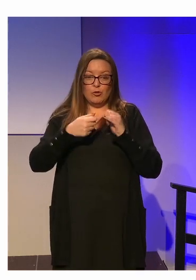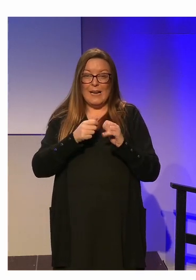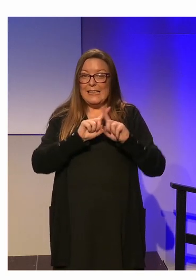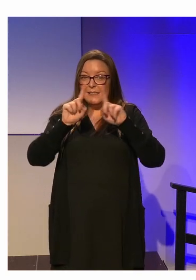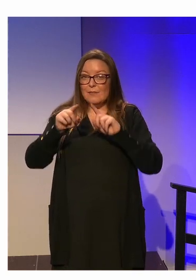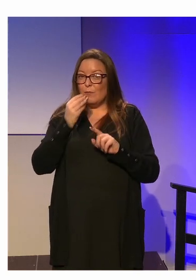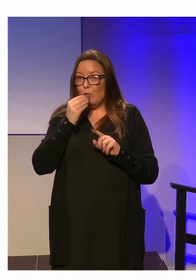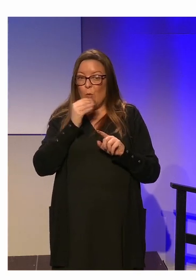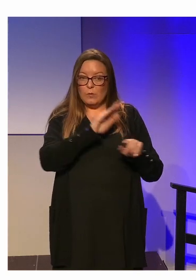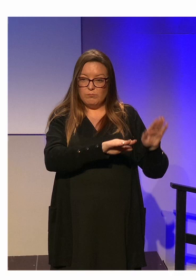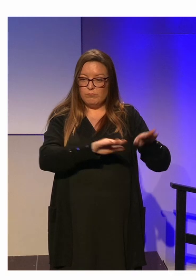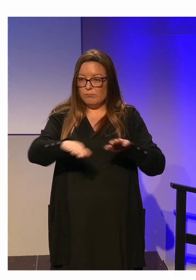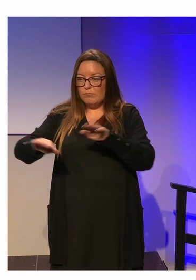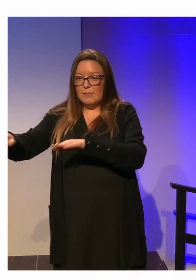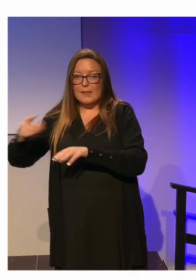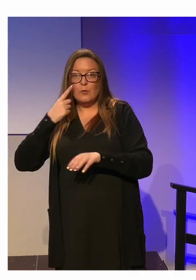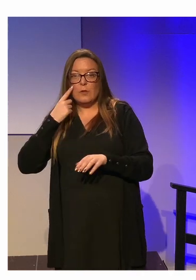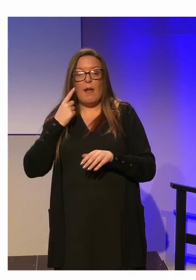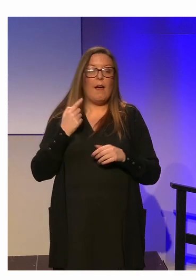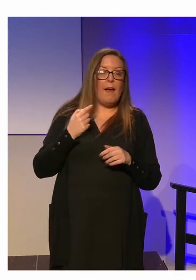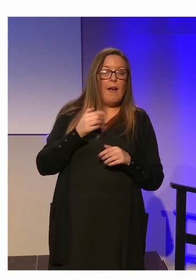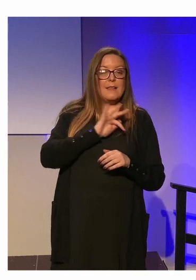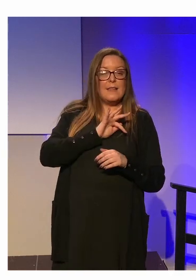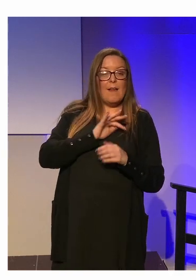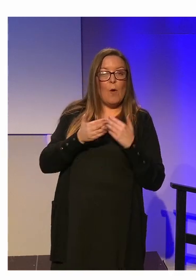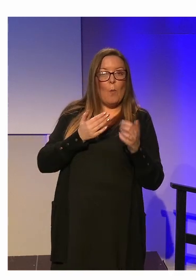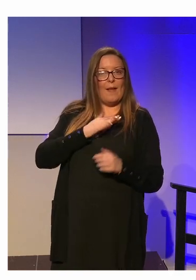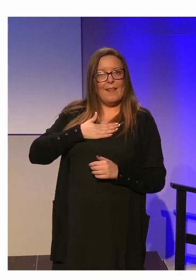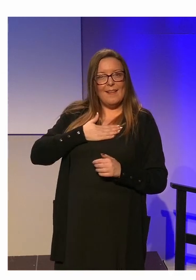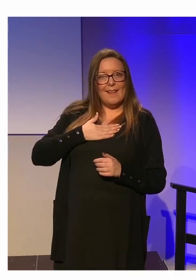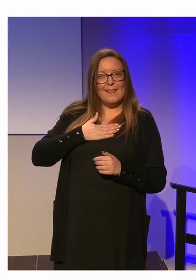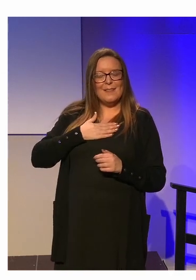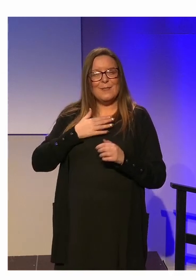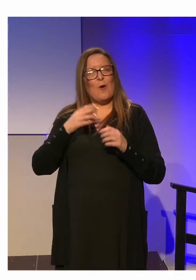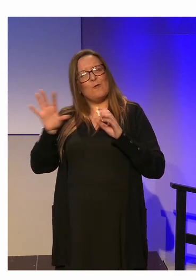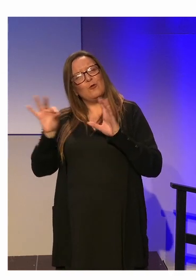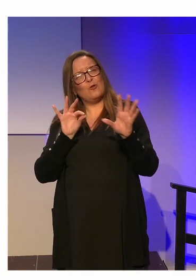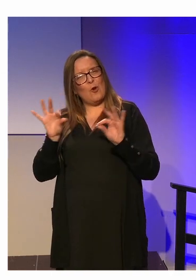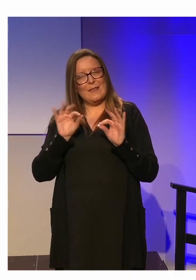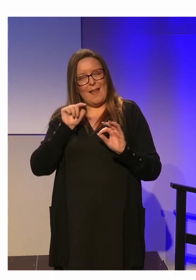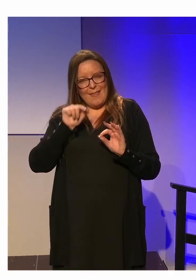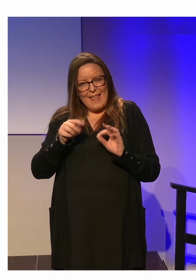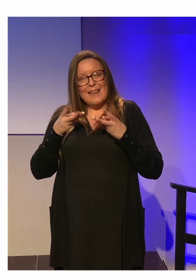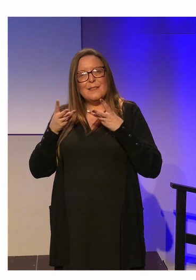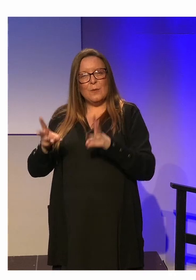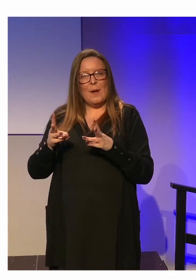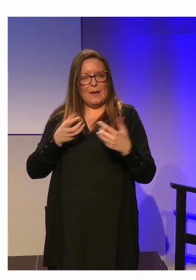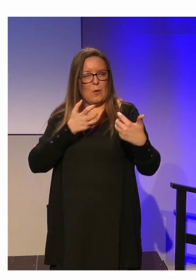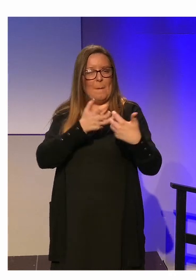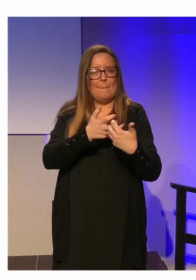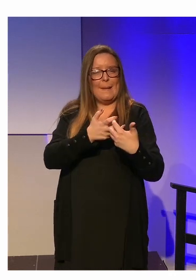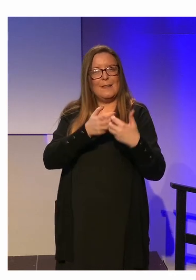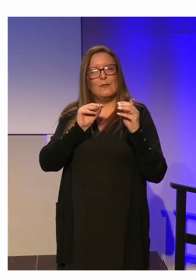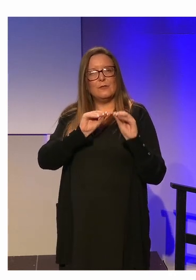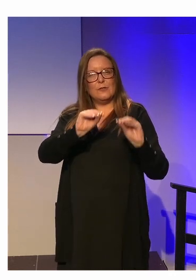want. So there are just ways where choices can be a way to customize your instruction. And we think about